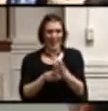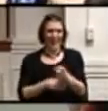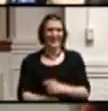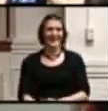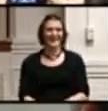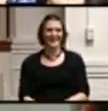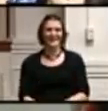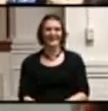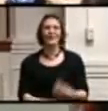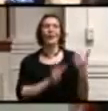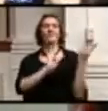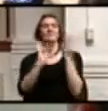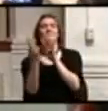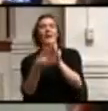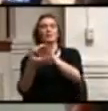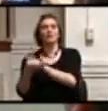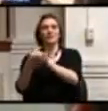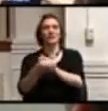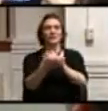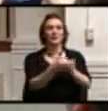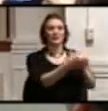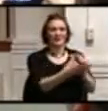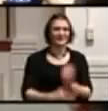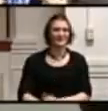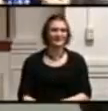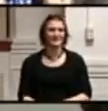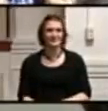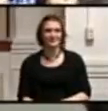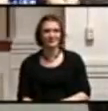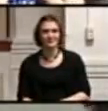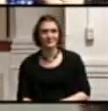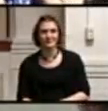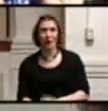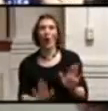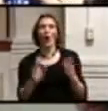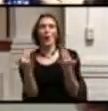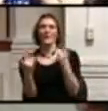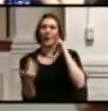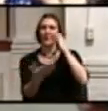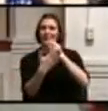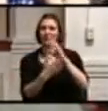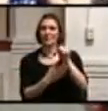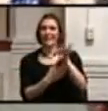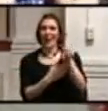truck. How do you know? Well, let's see if we can pick our pictures.